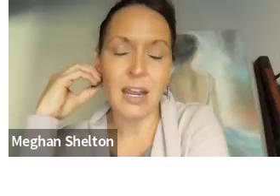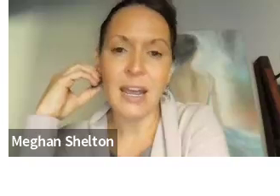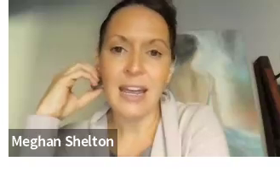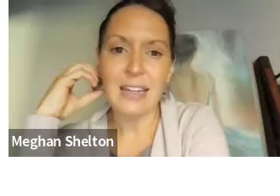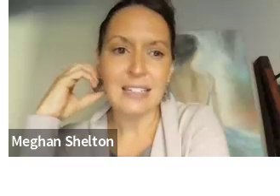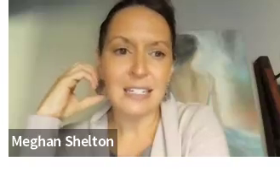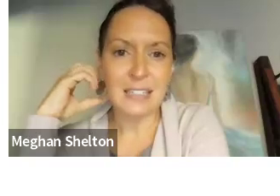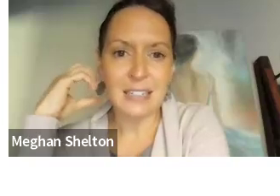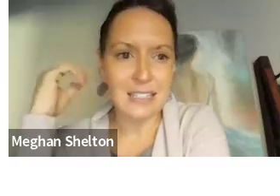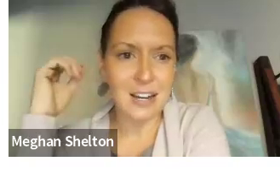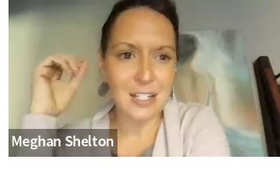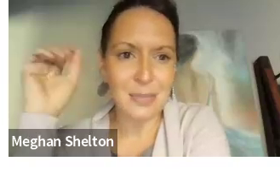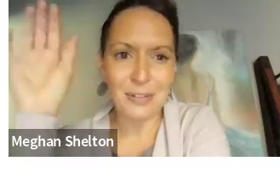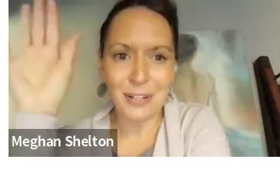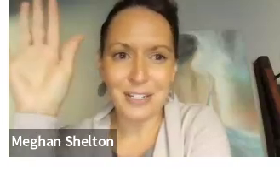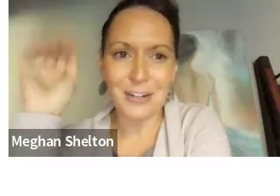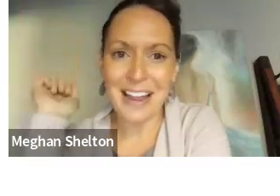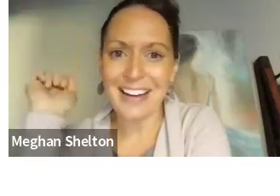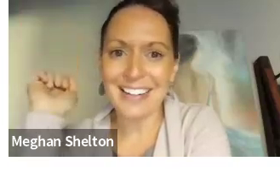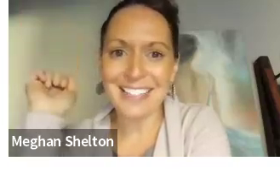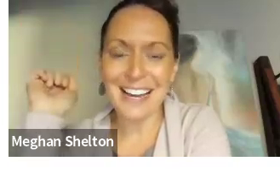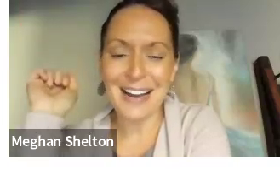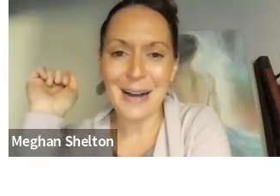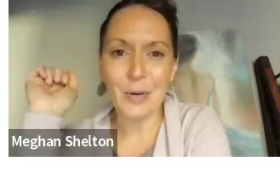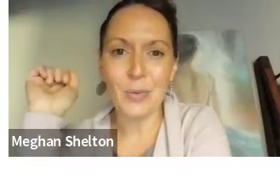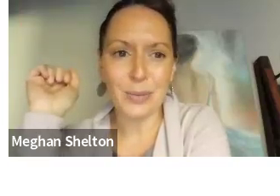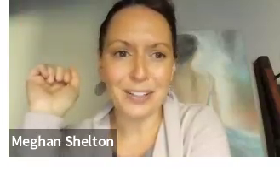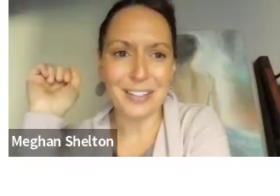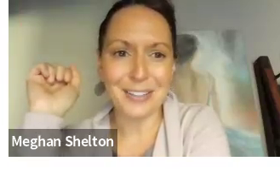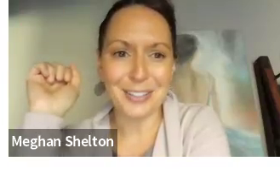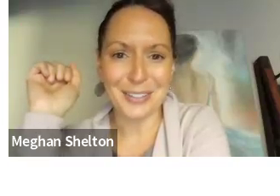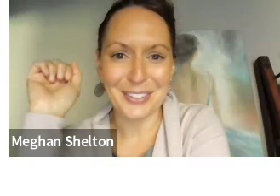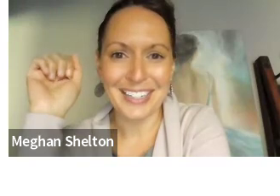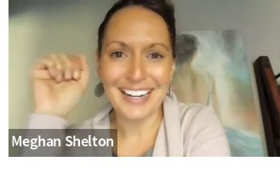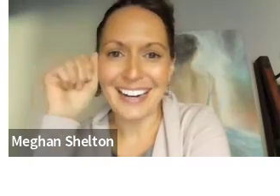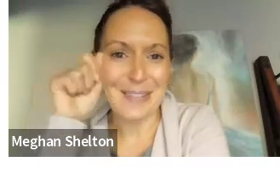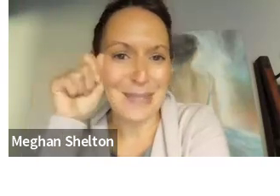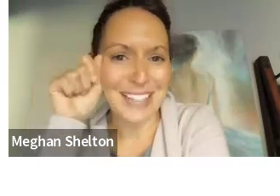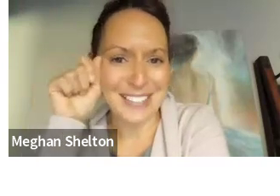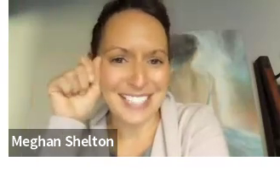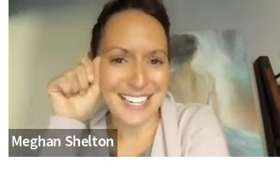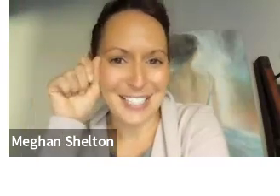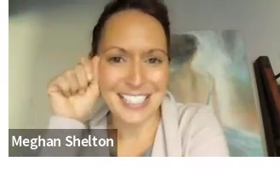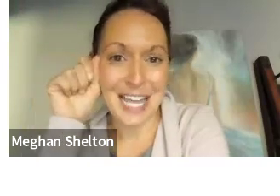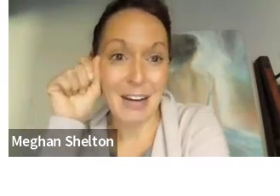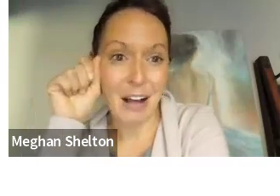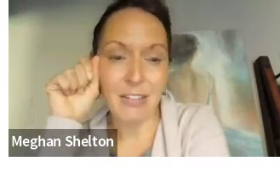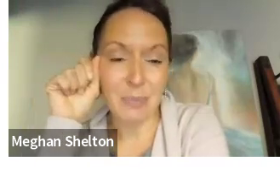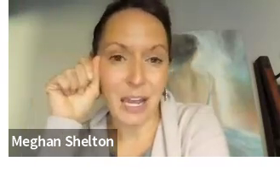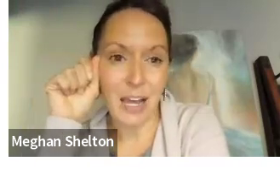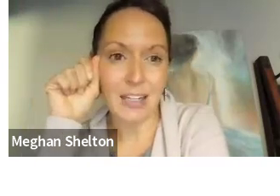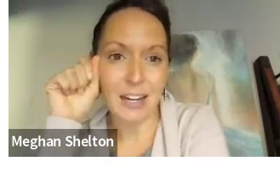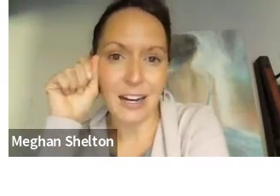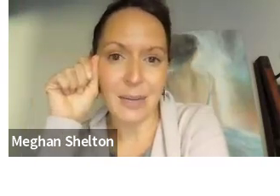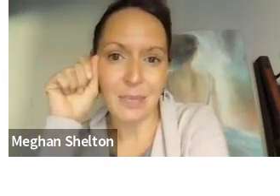that work. And yes, Tasha, before you raise your hand, we will include you in those discussions, and all